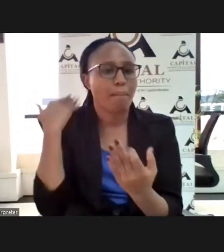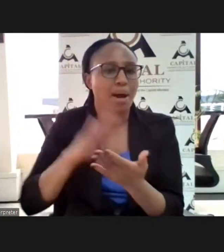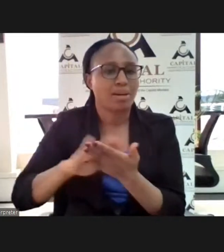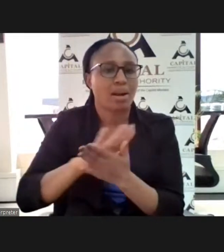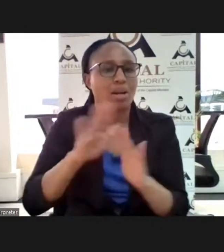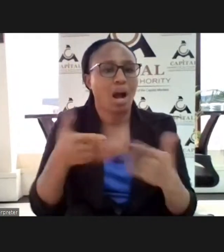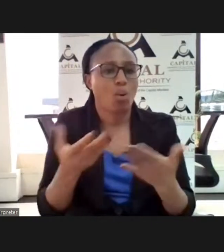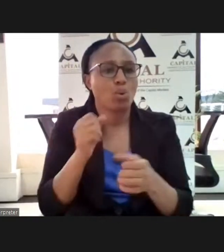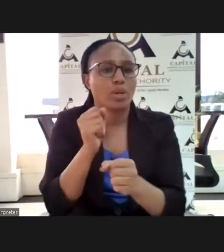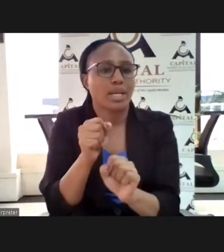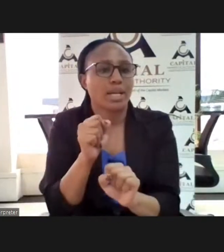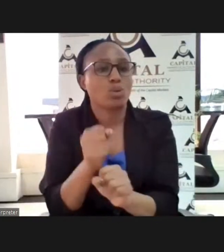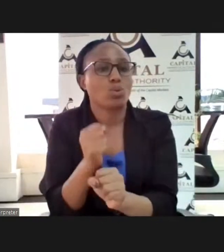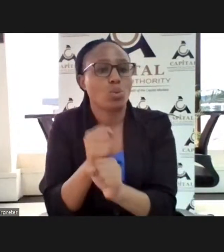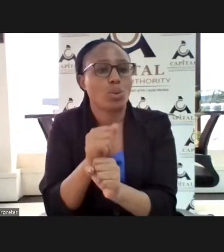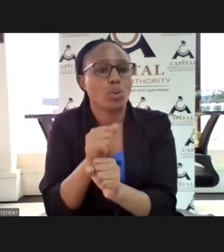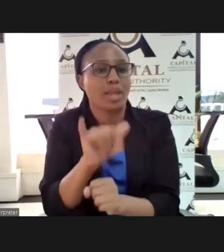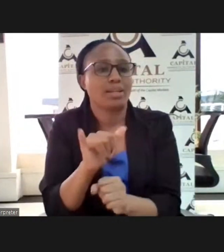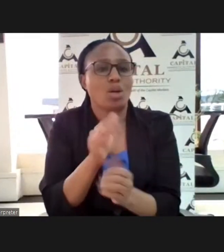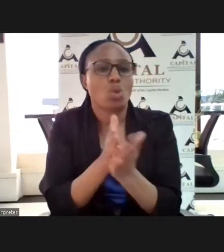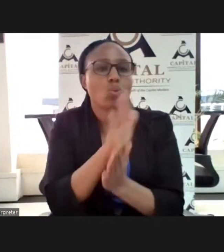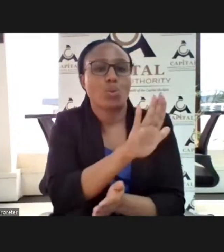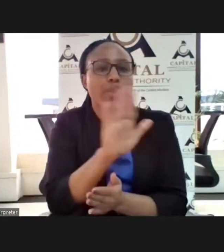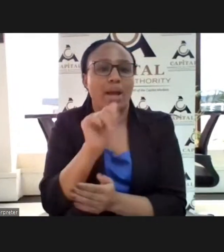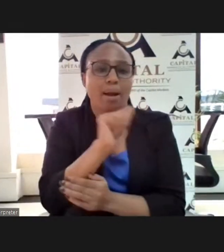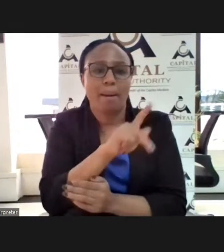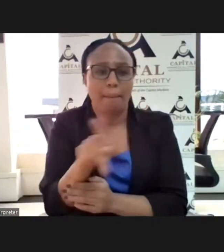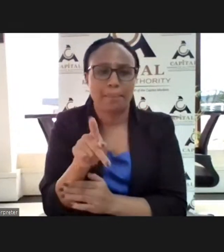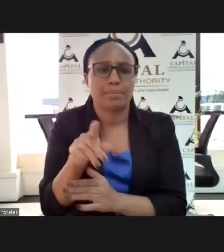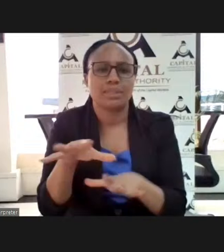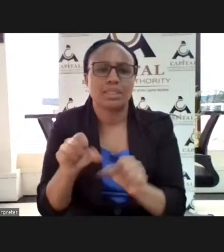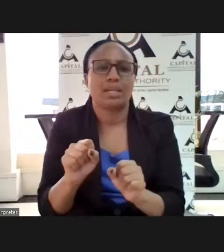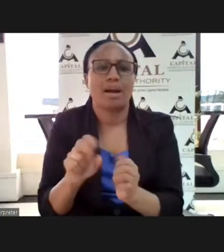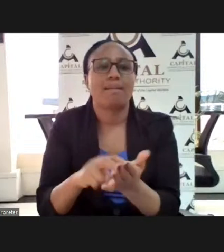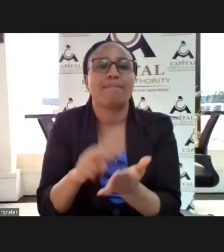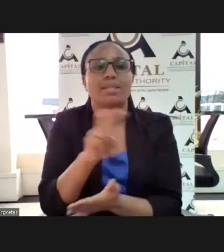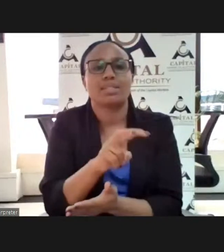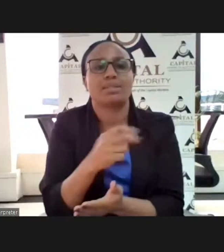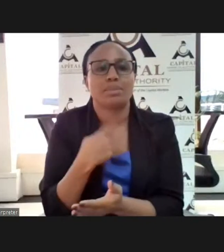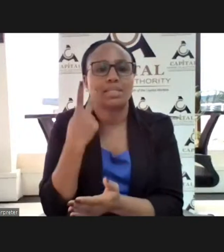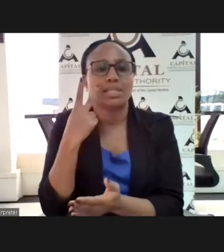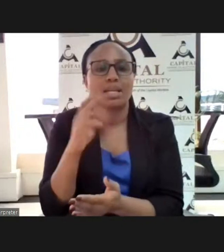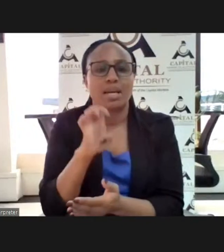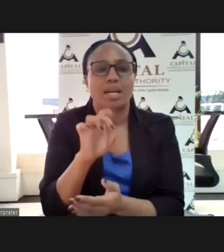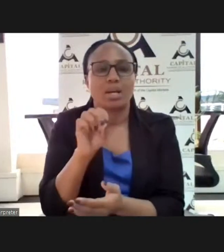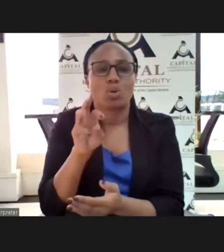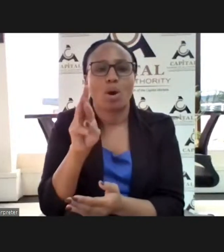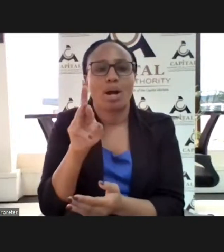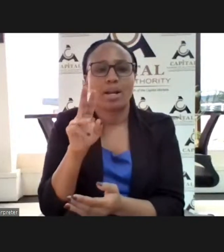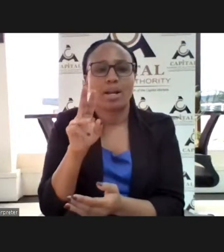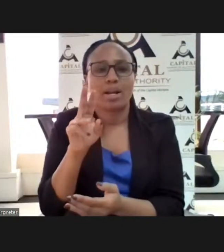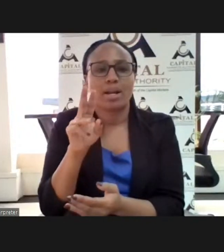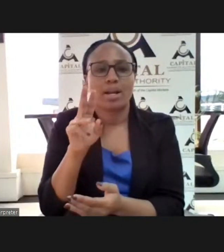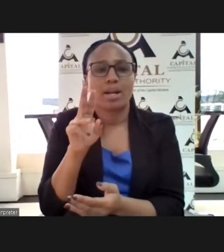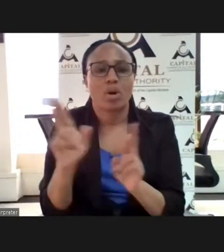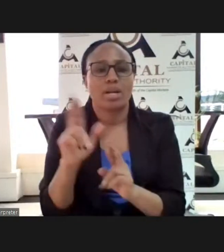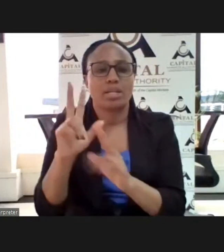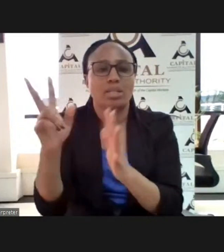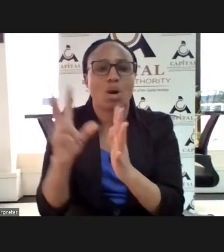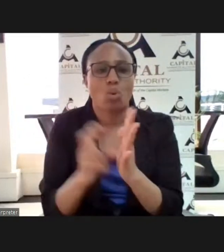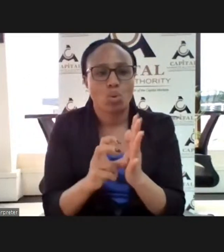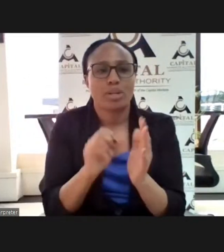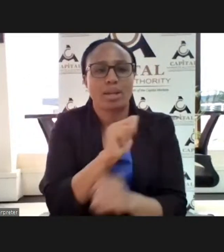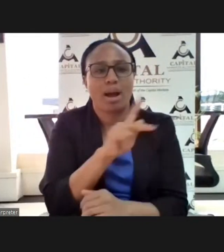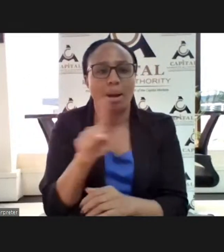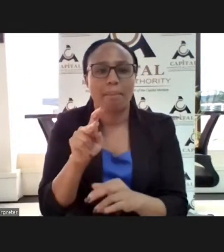that through the main apps that they have. Please take advantage. And I have seen Edward Manyeki has already downloaded the app and is ready to start